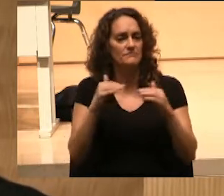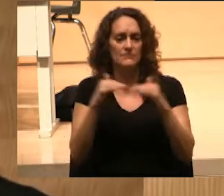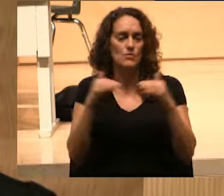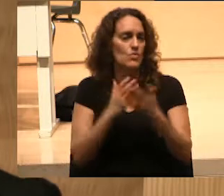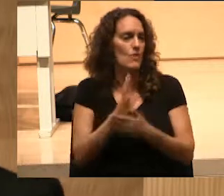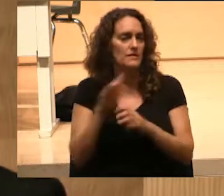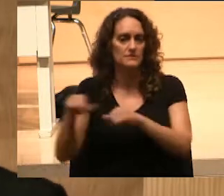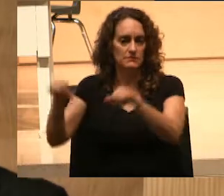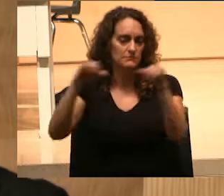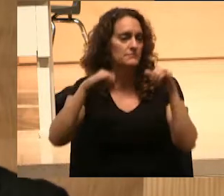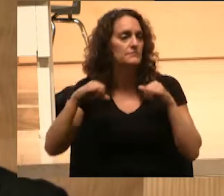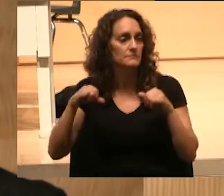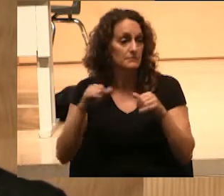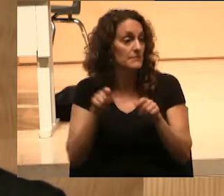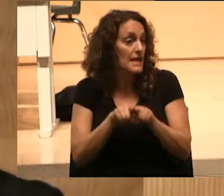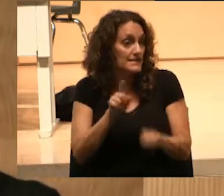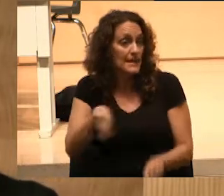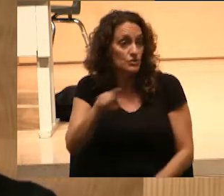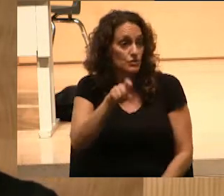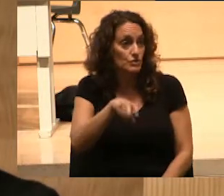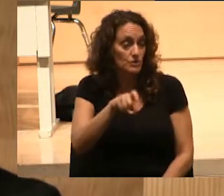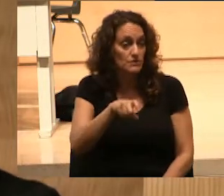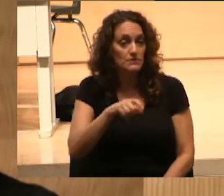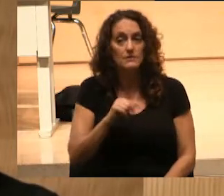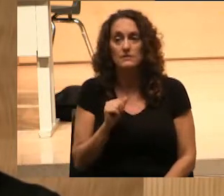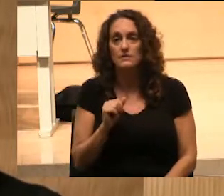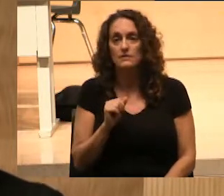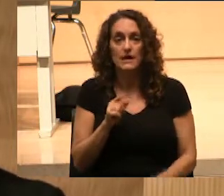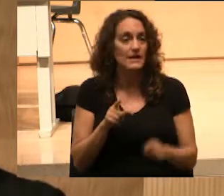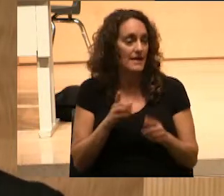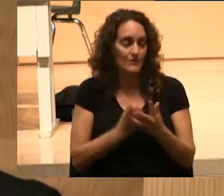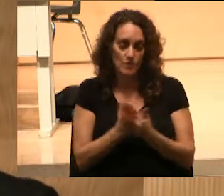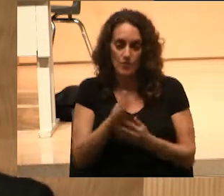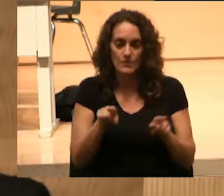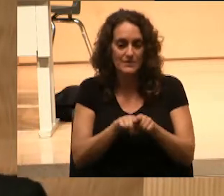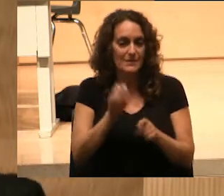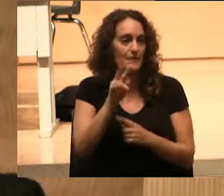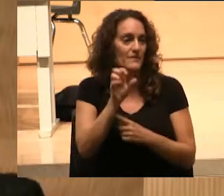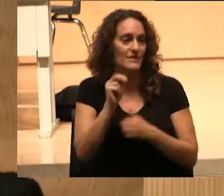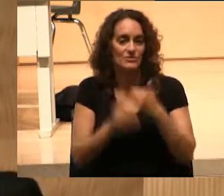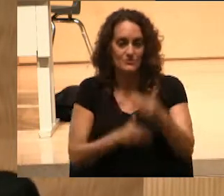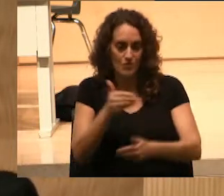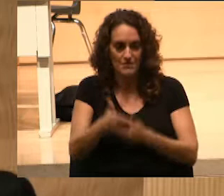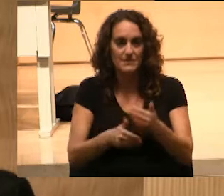should, and, are subject to the same, eviction process.